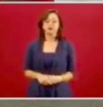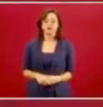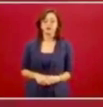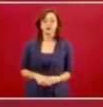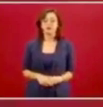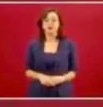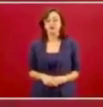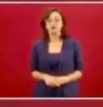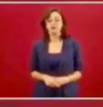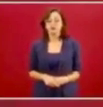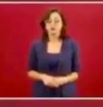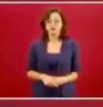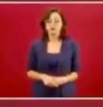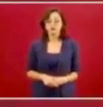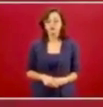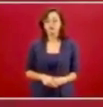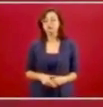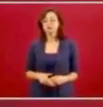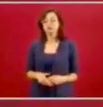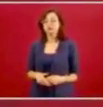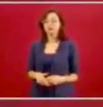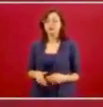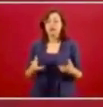manner to the infected people.